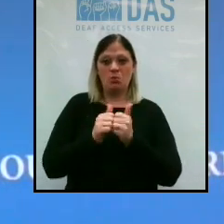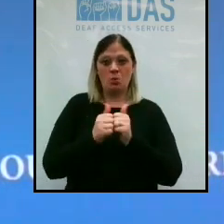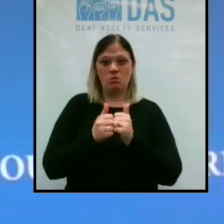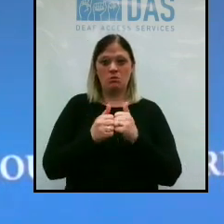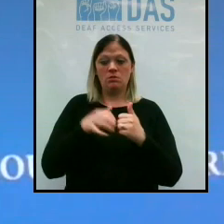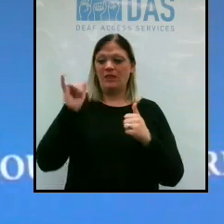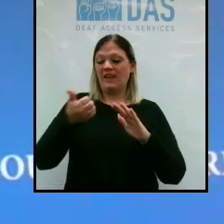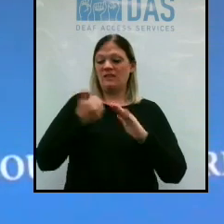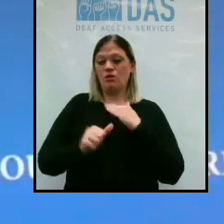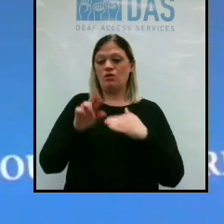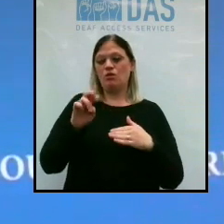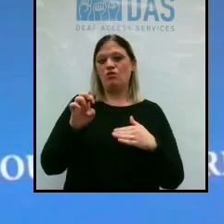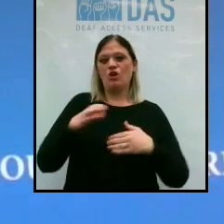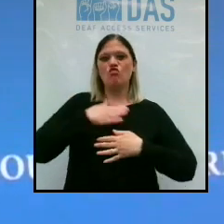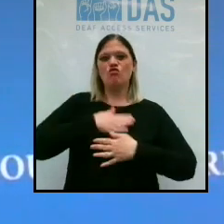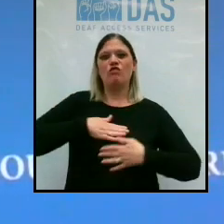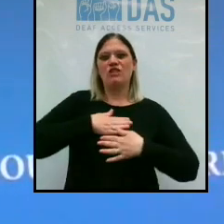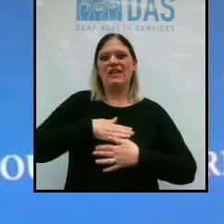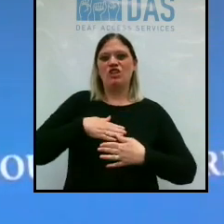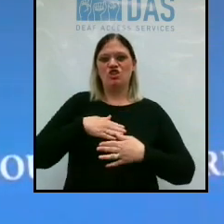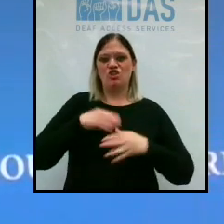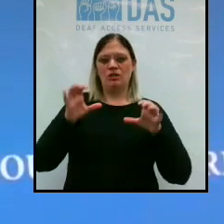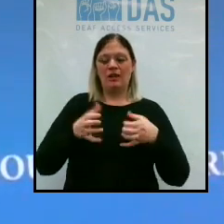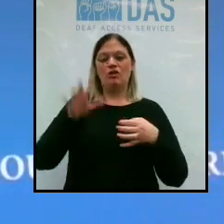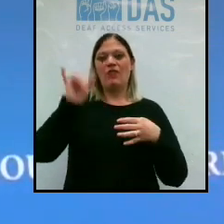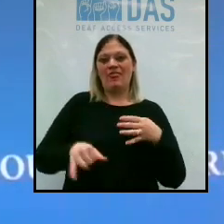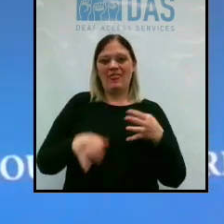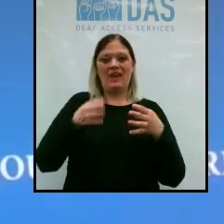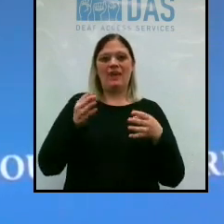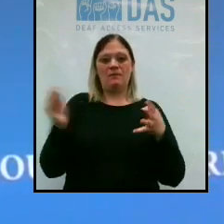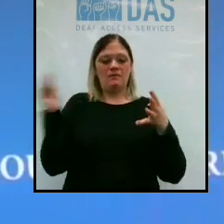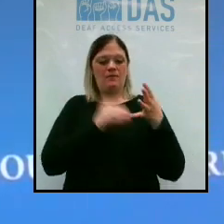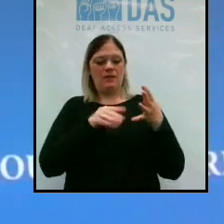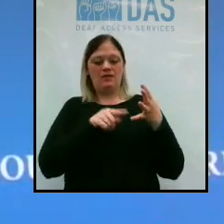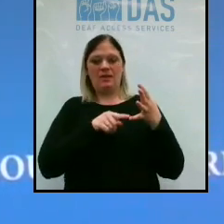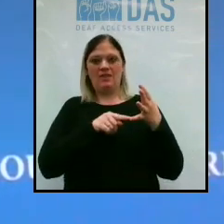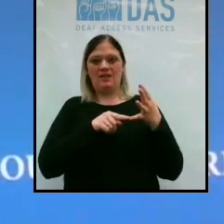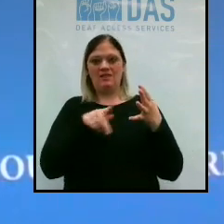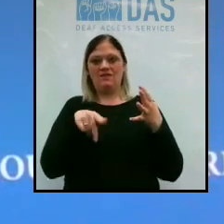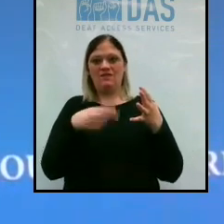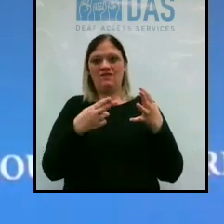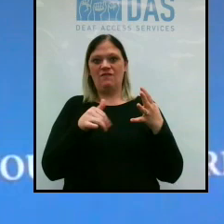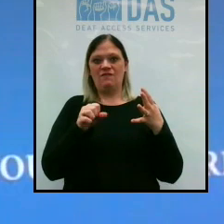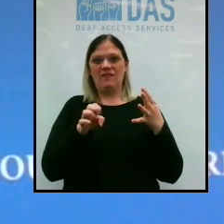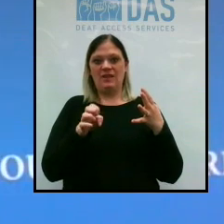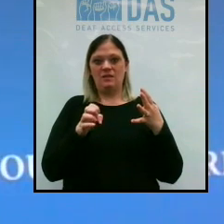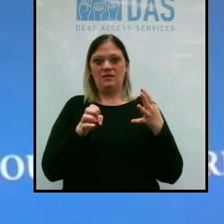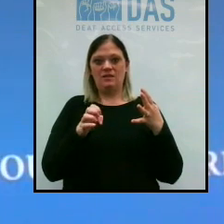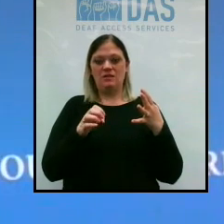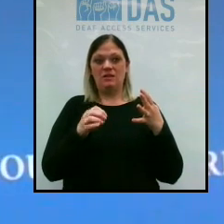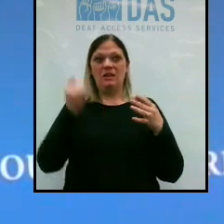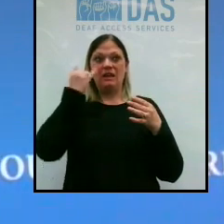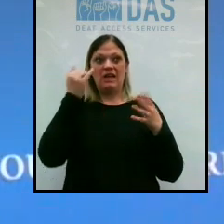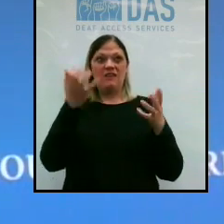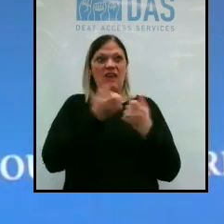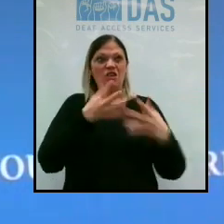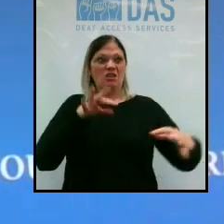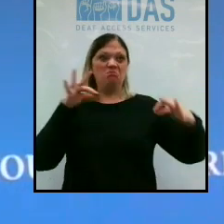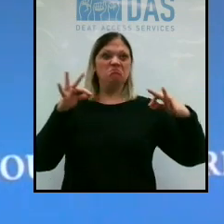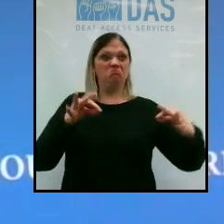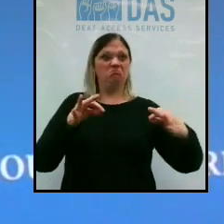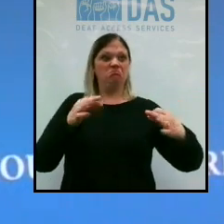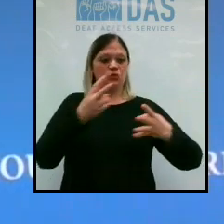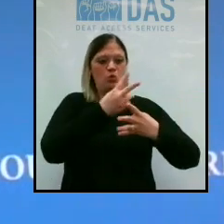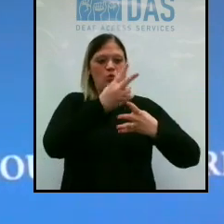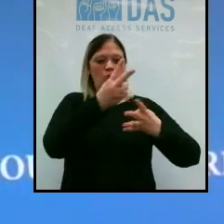the recreation category, which is phase 4. If everything went well, we go from phase to phase every 2 weeks. If it didn't